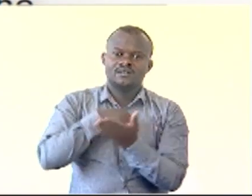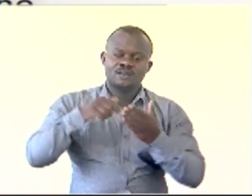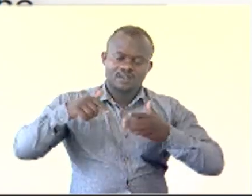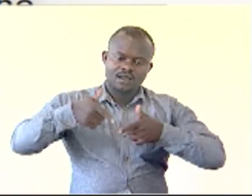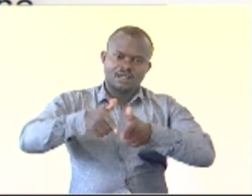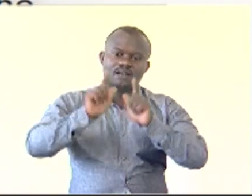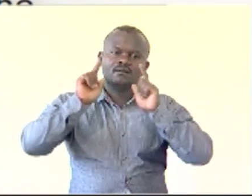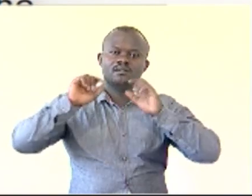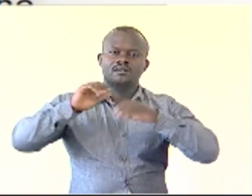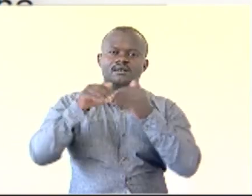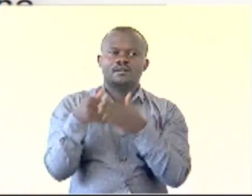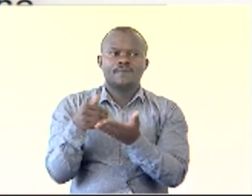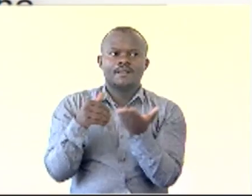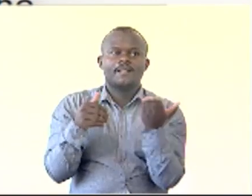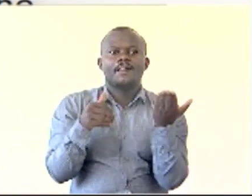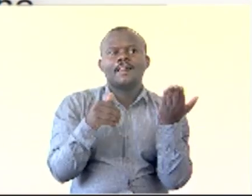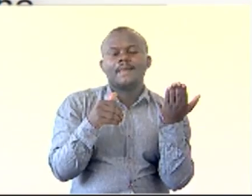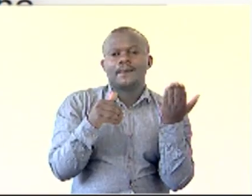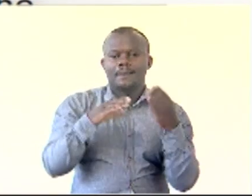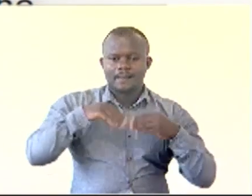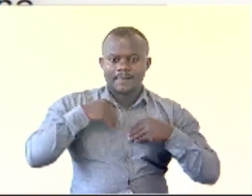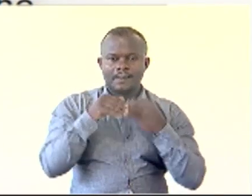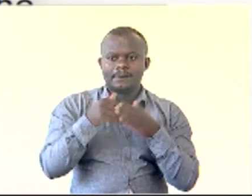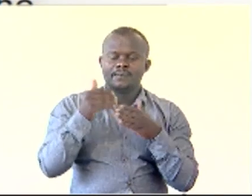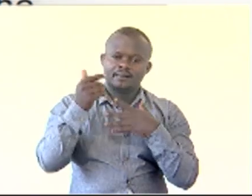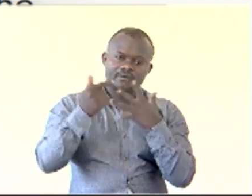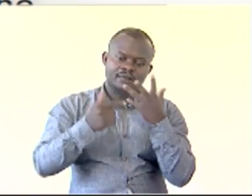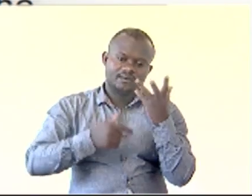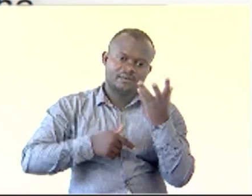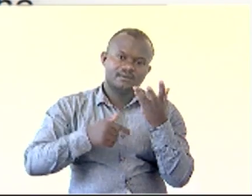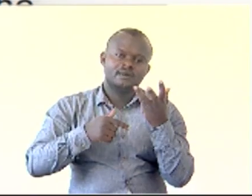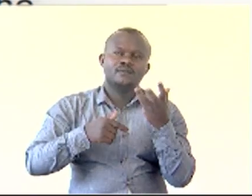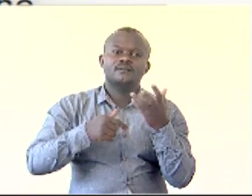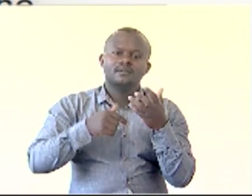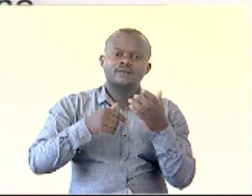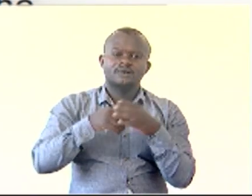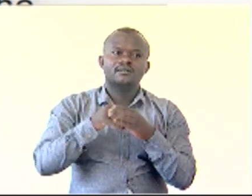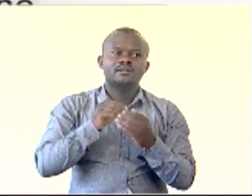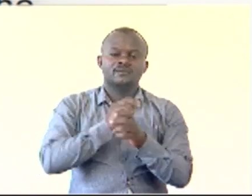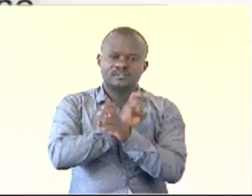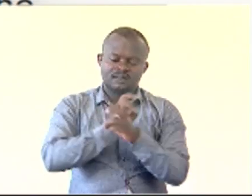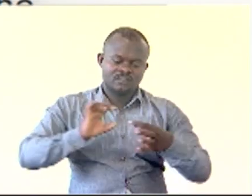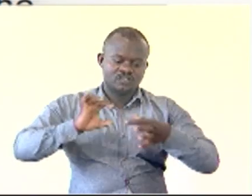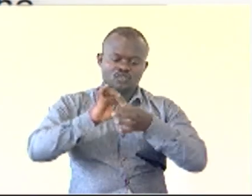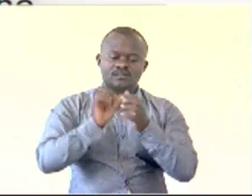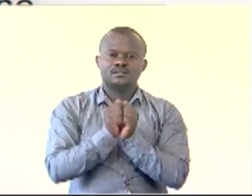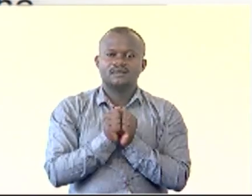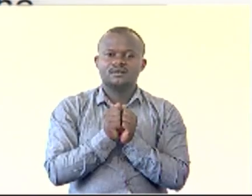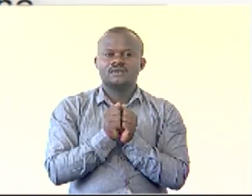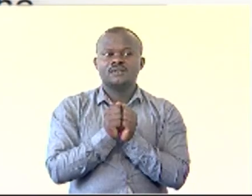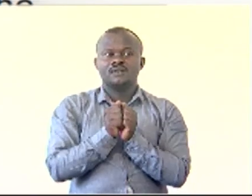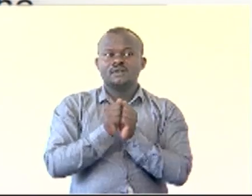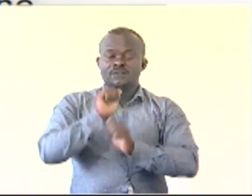movement and other can just not allow all movement, that one you have to develop what you call types of joints.